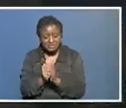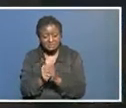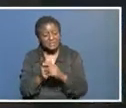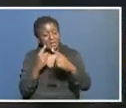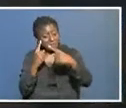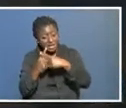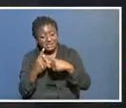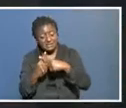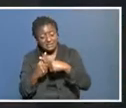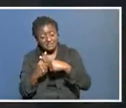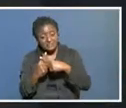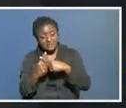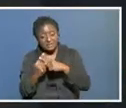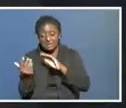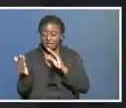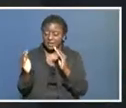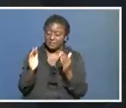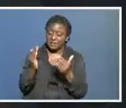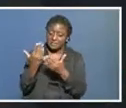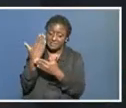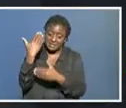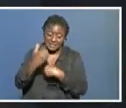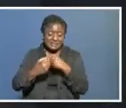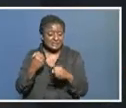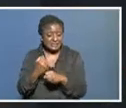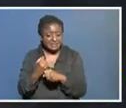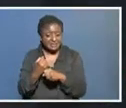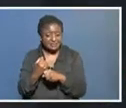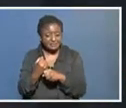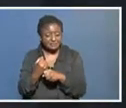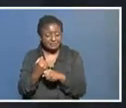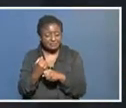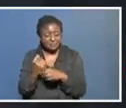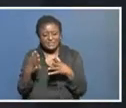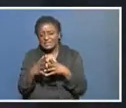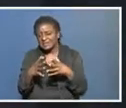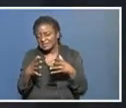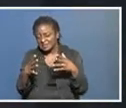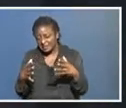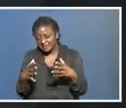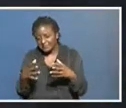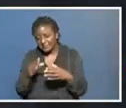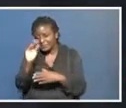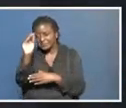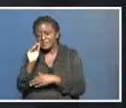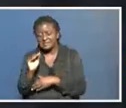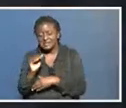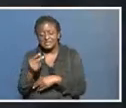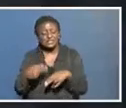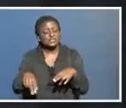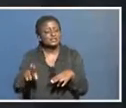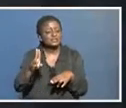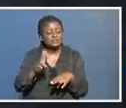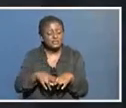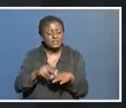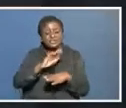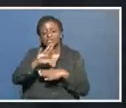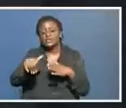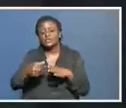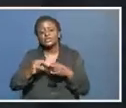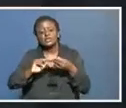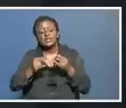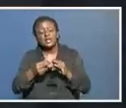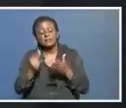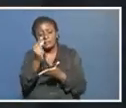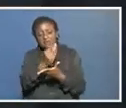Positively, when compared with last year, there was a significant percentage increase in the total number of